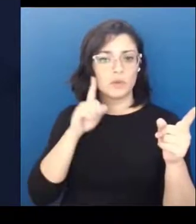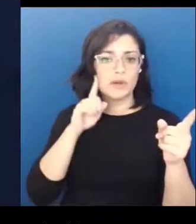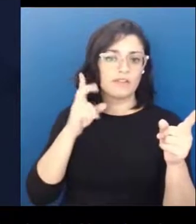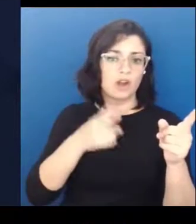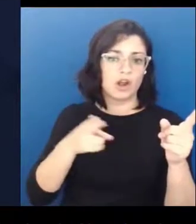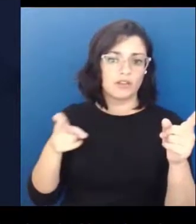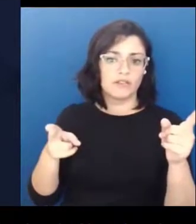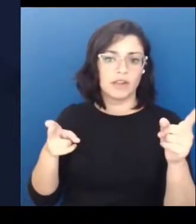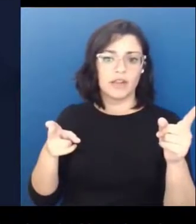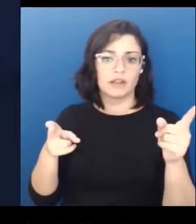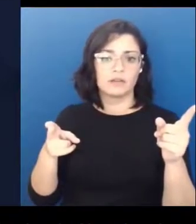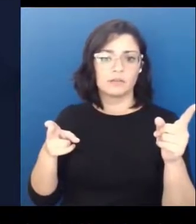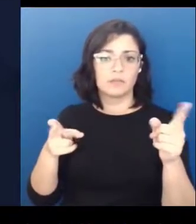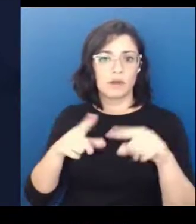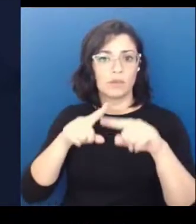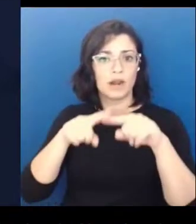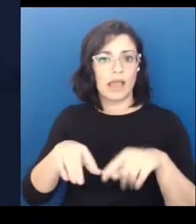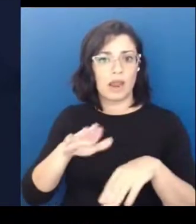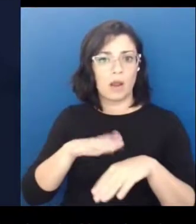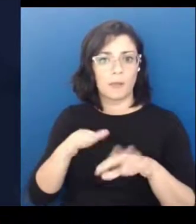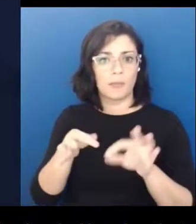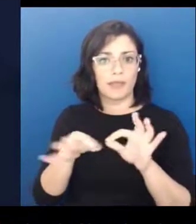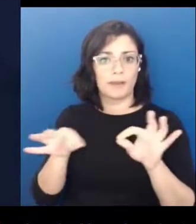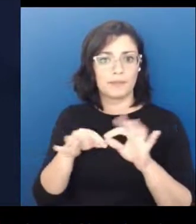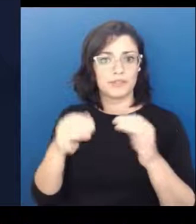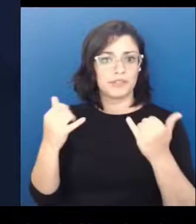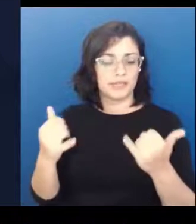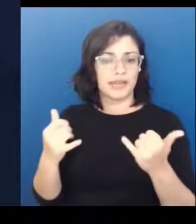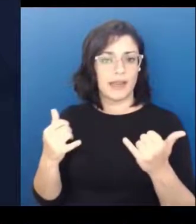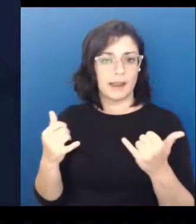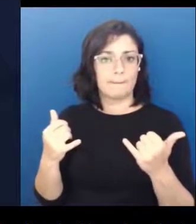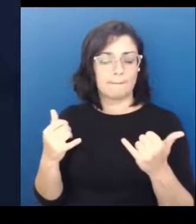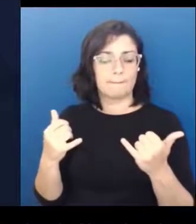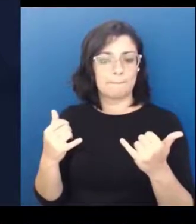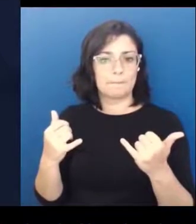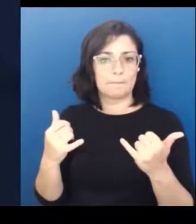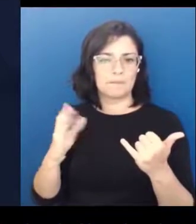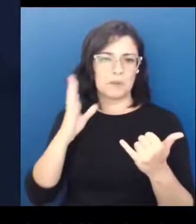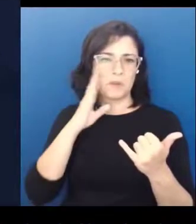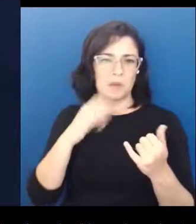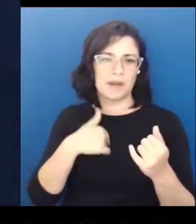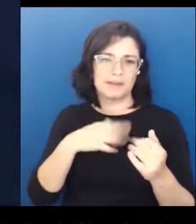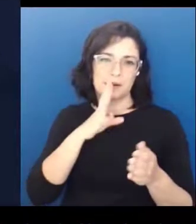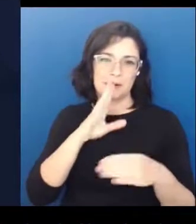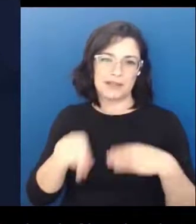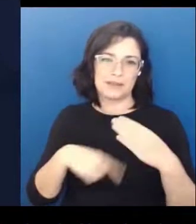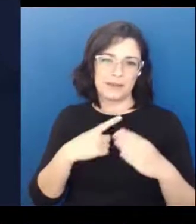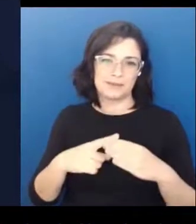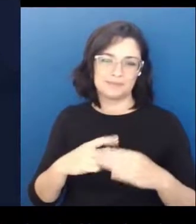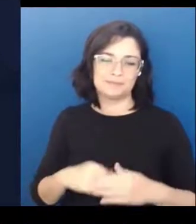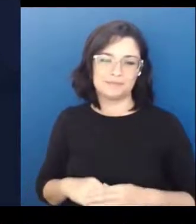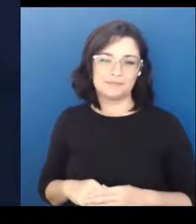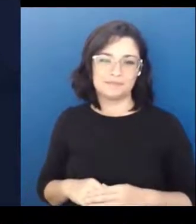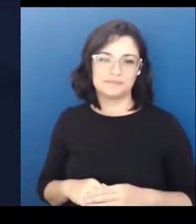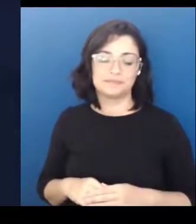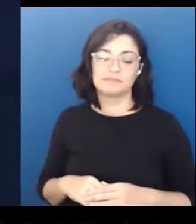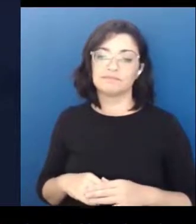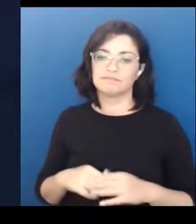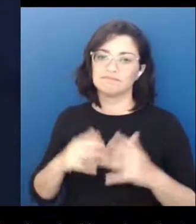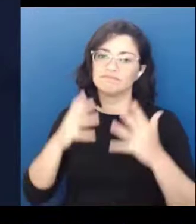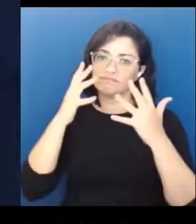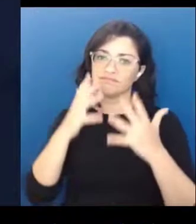on the captioning today know what I'm talking about. I'm sad to say that in spite of all of